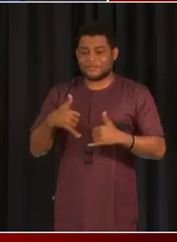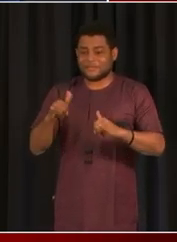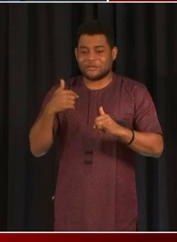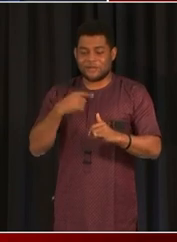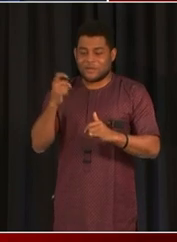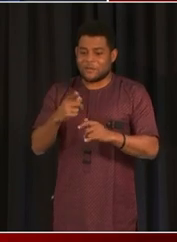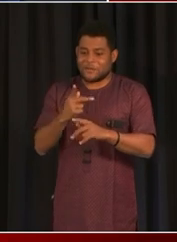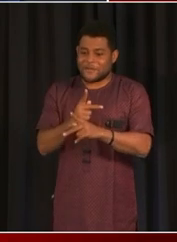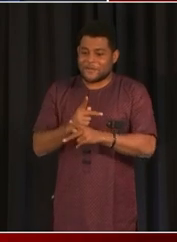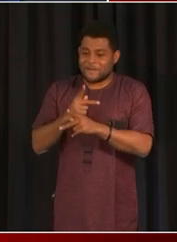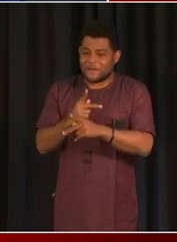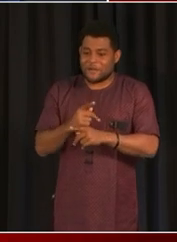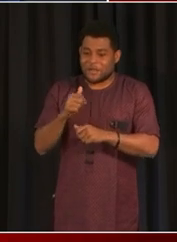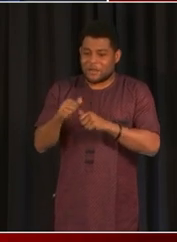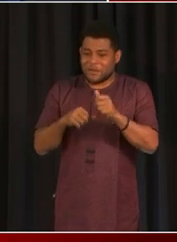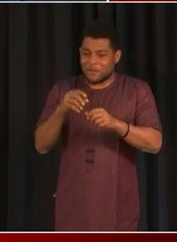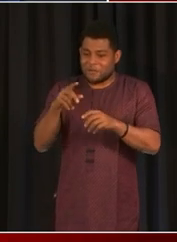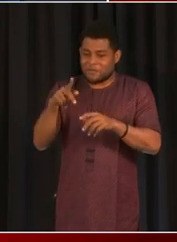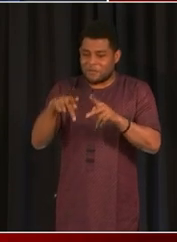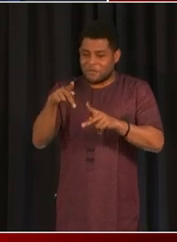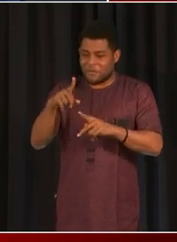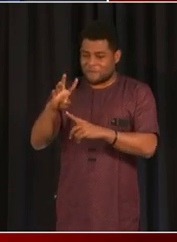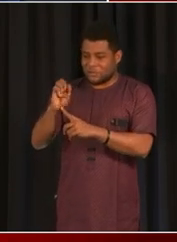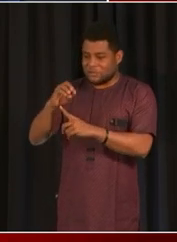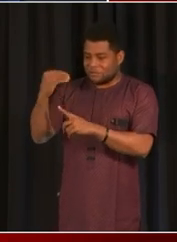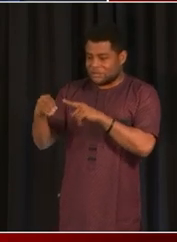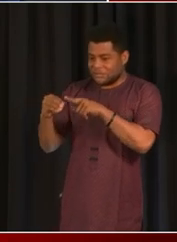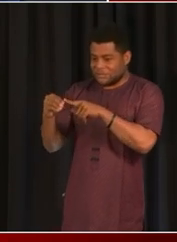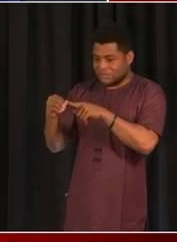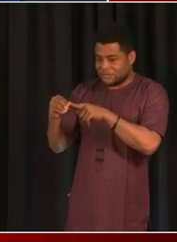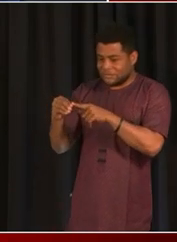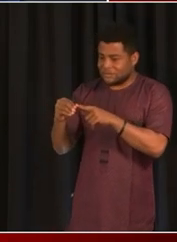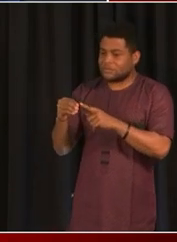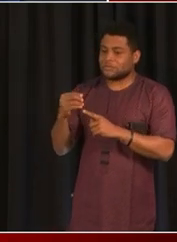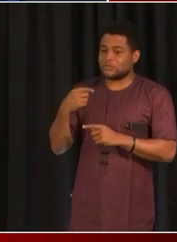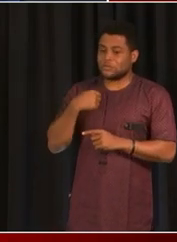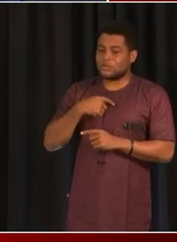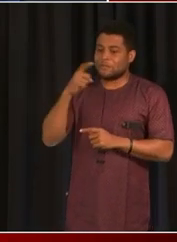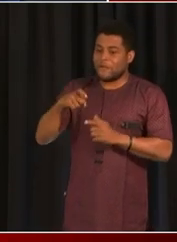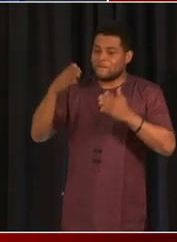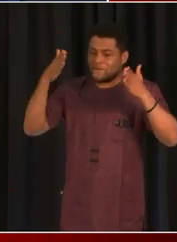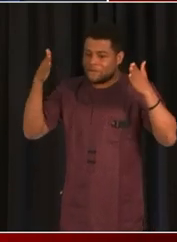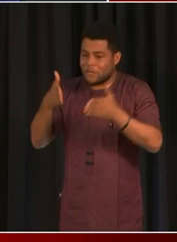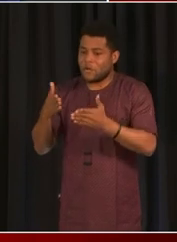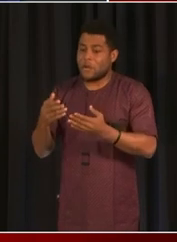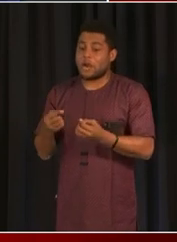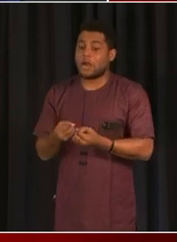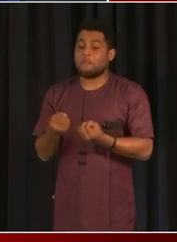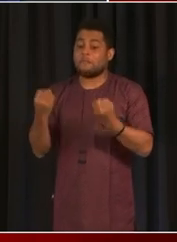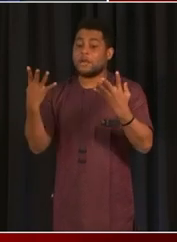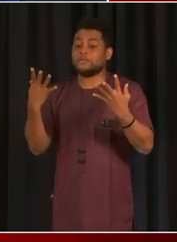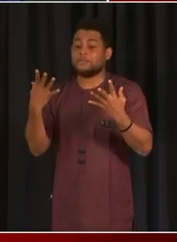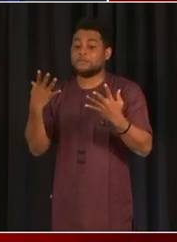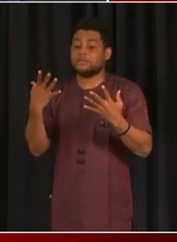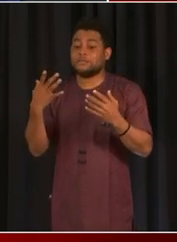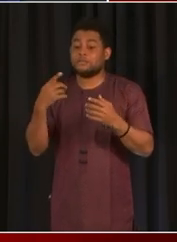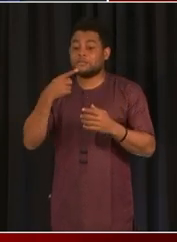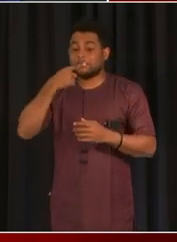number that says 4% of the in-person learners, and more focused on looking at how many people for whom did their